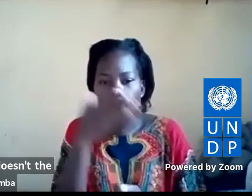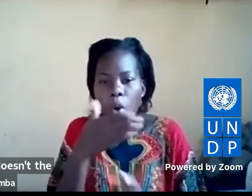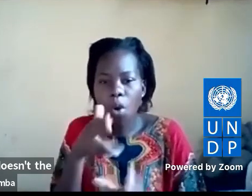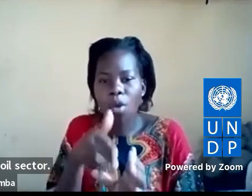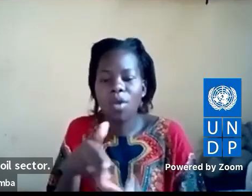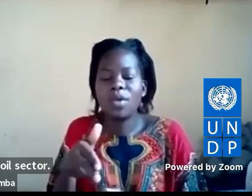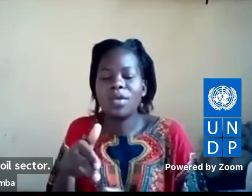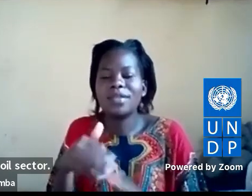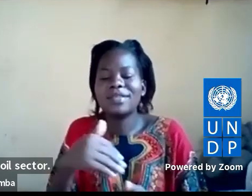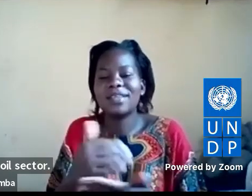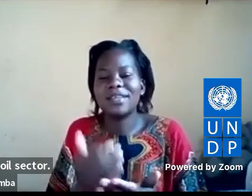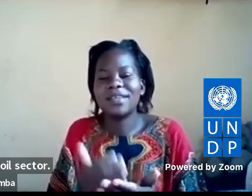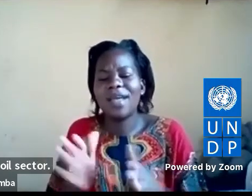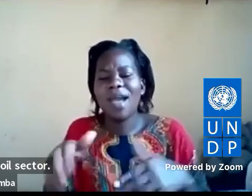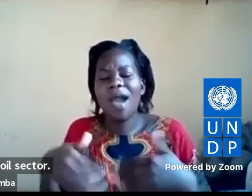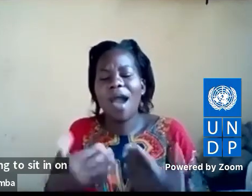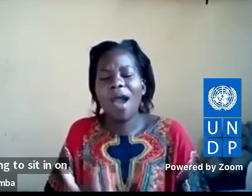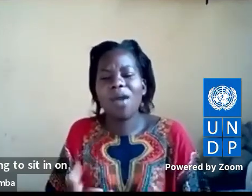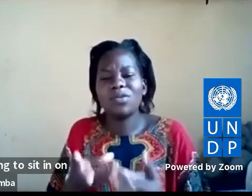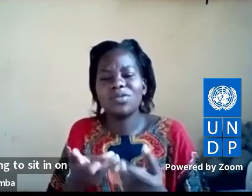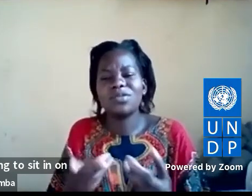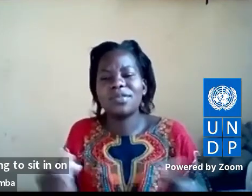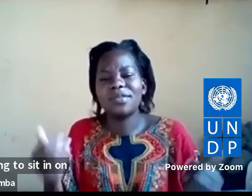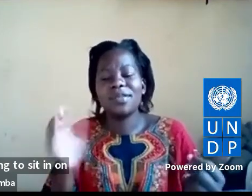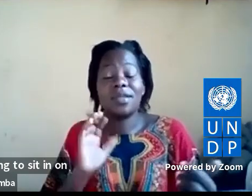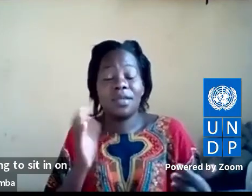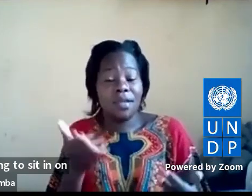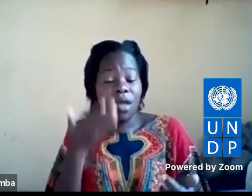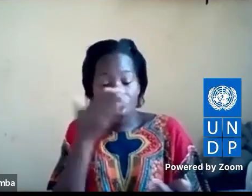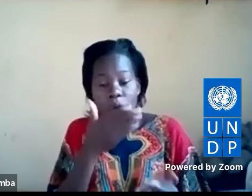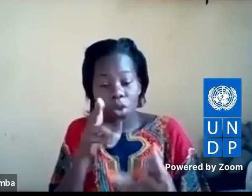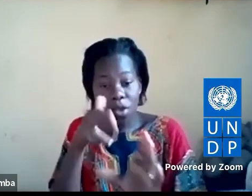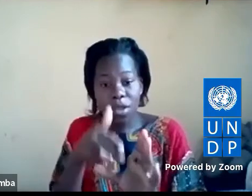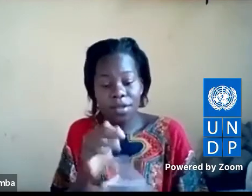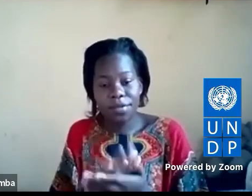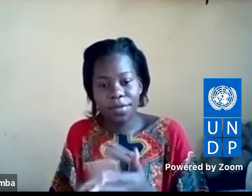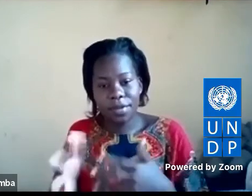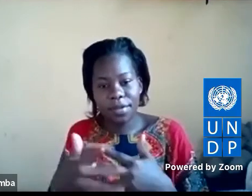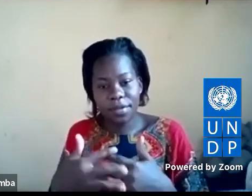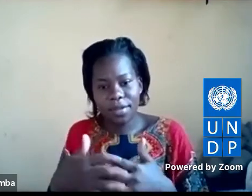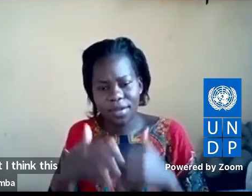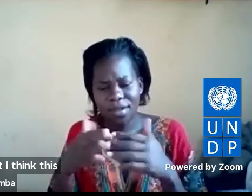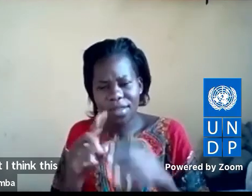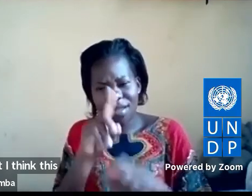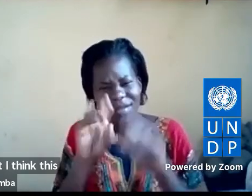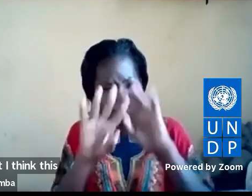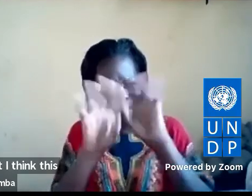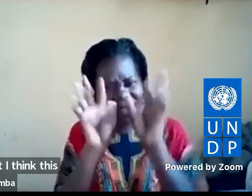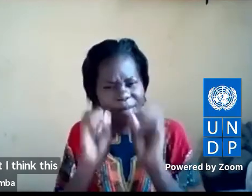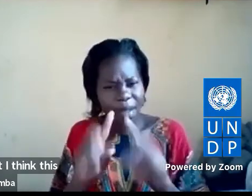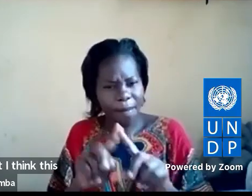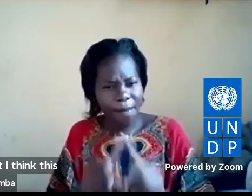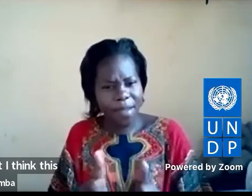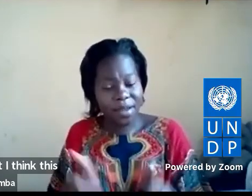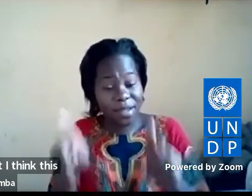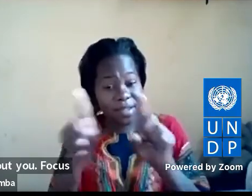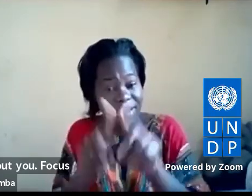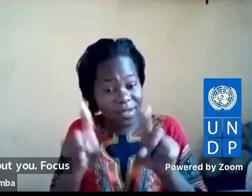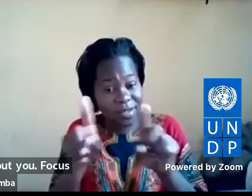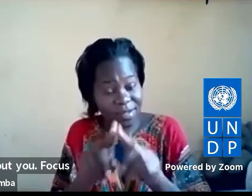in oil production? I'm not sure the question is very clear, but I think this is the same moral dilemma we're talking about. Do you